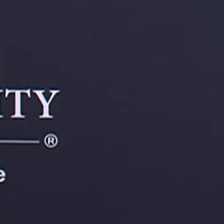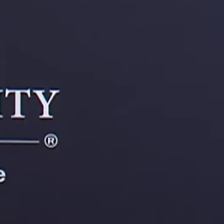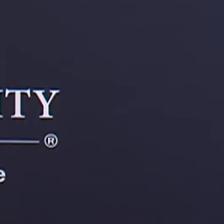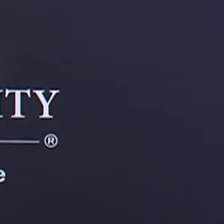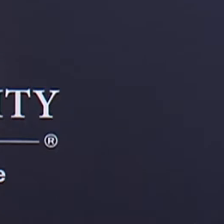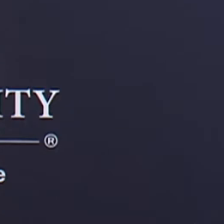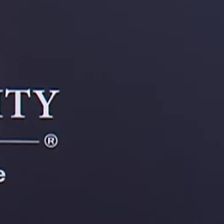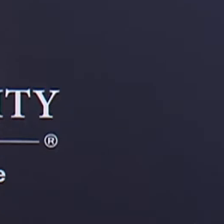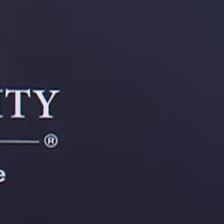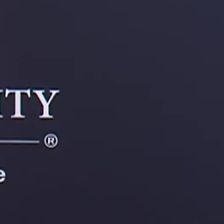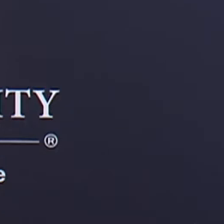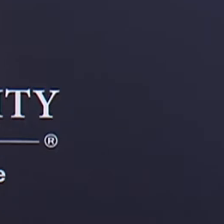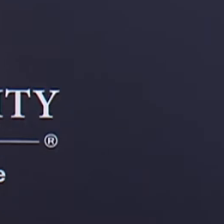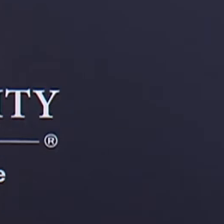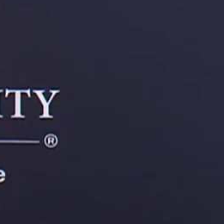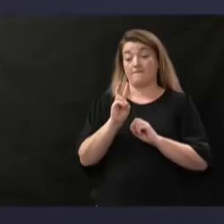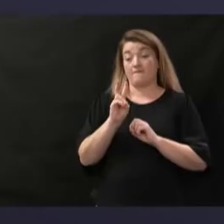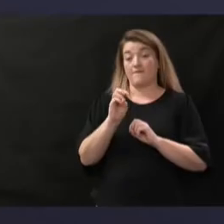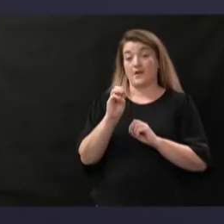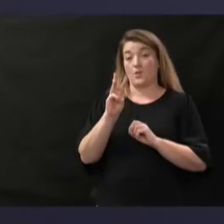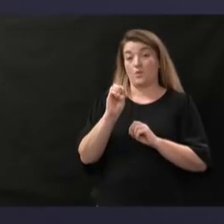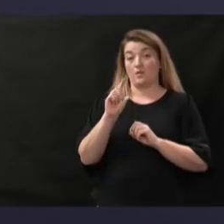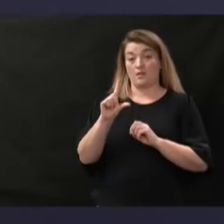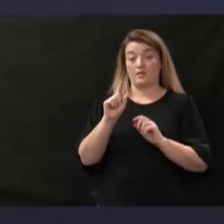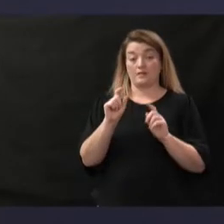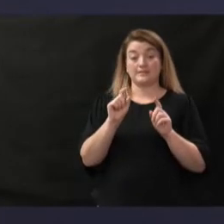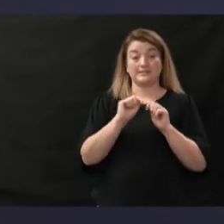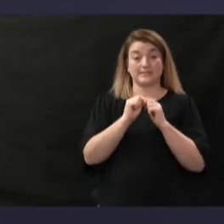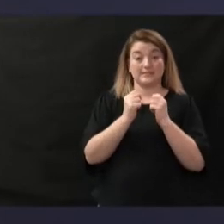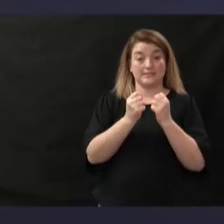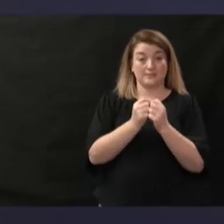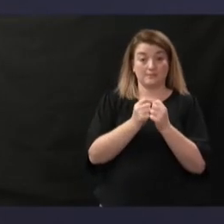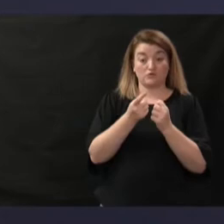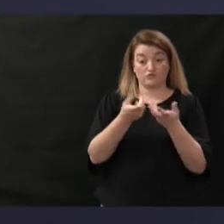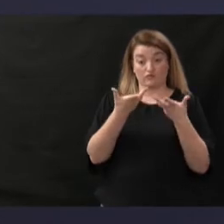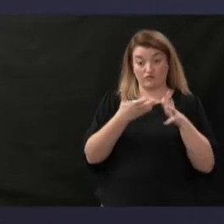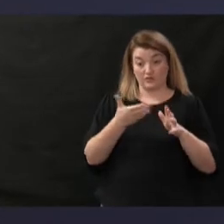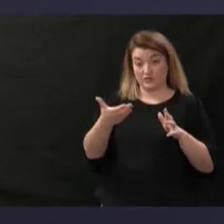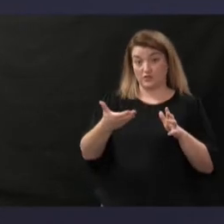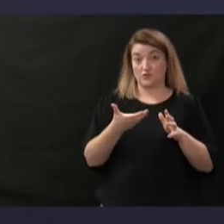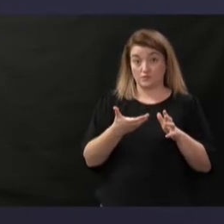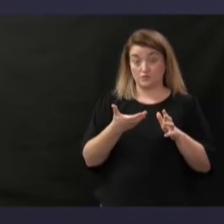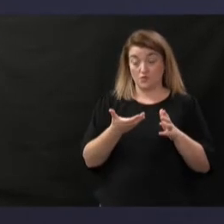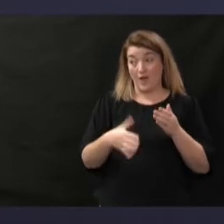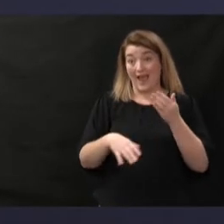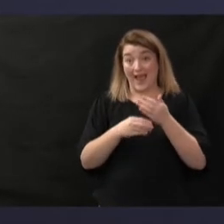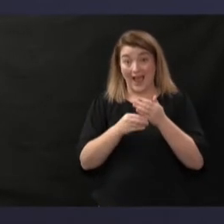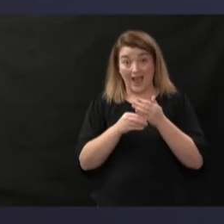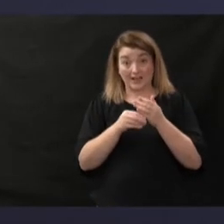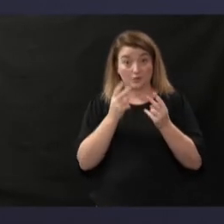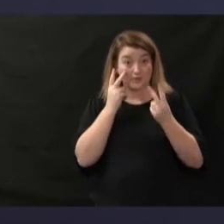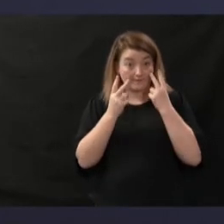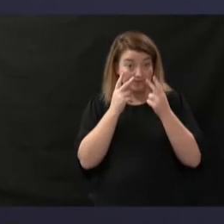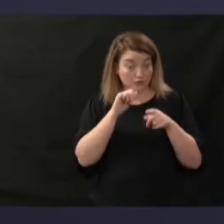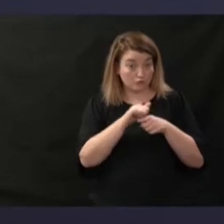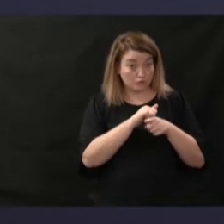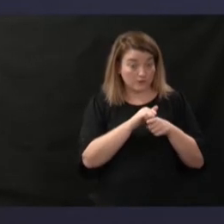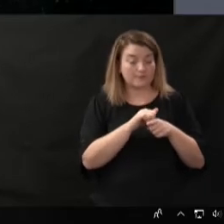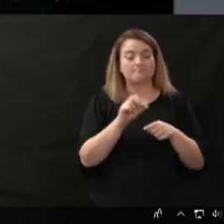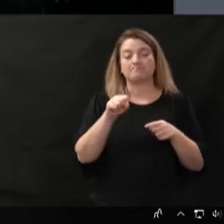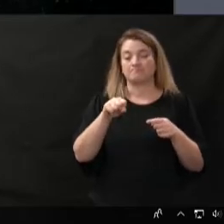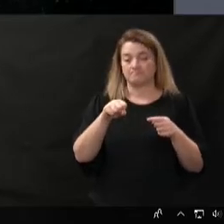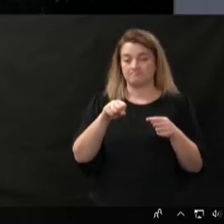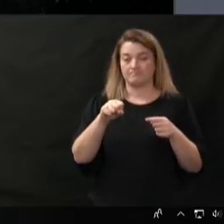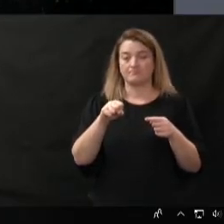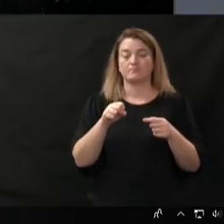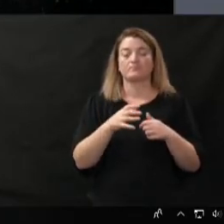teams, once you introduce them, do go into the visual drill. At this point, you're going to be taking things